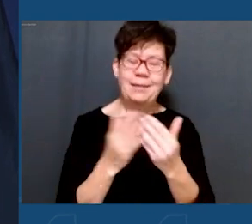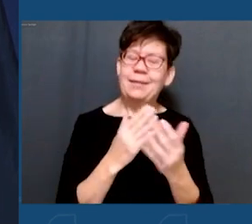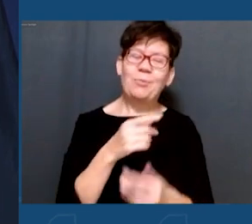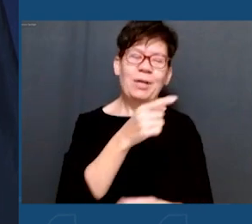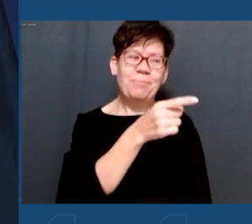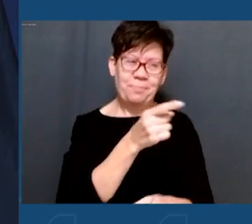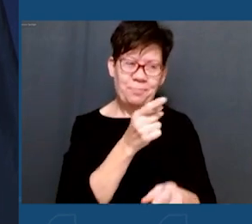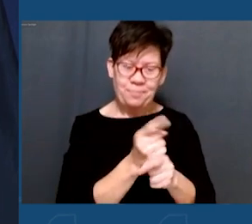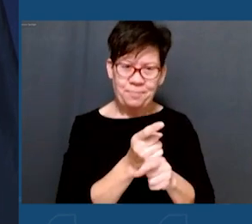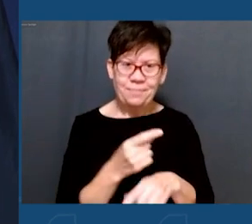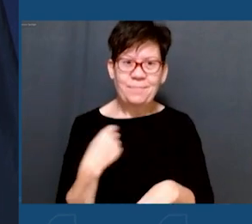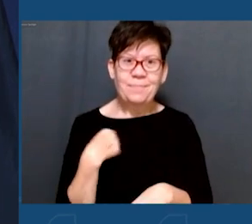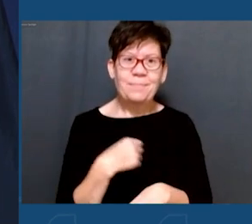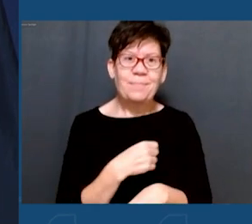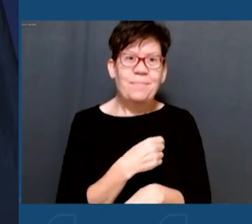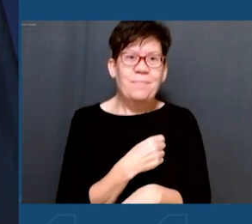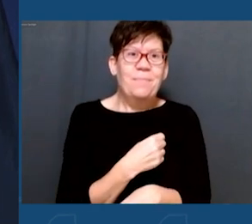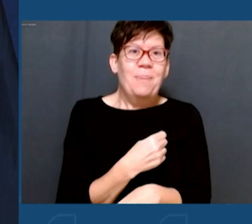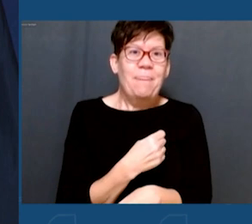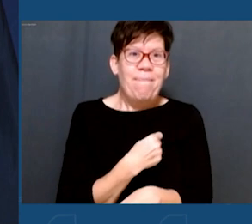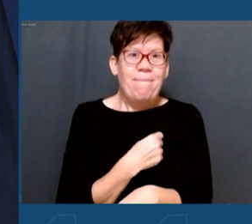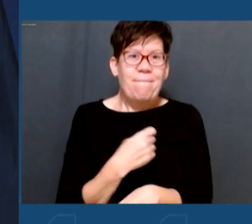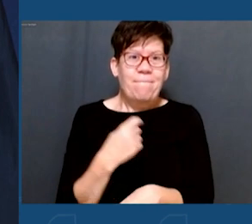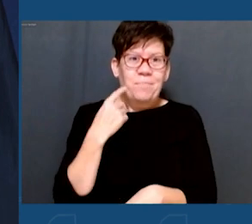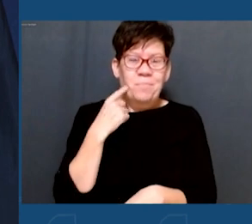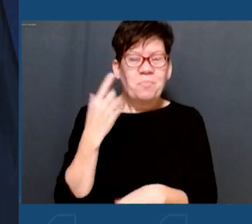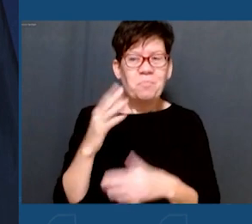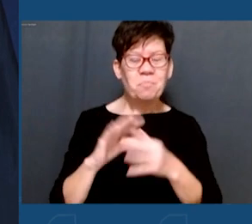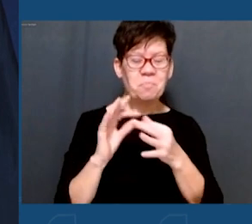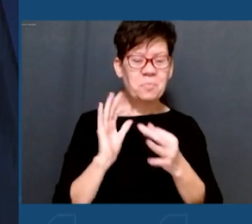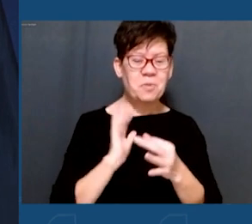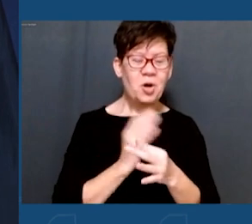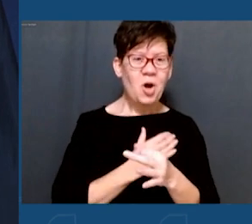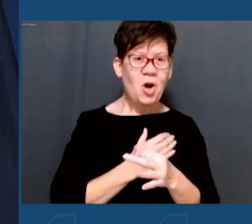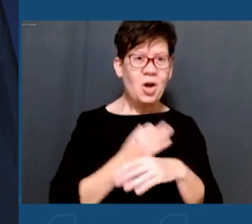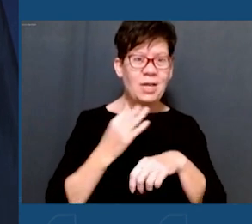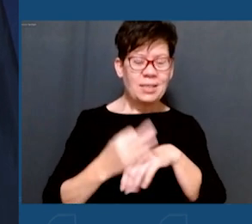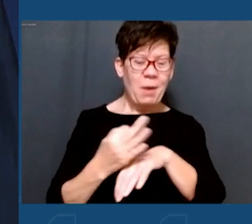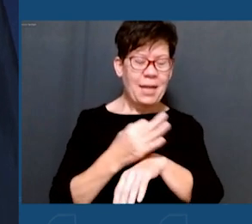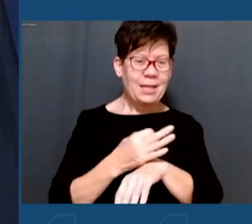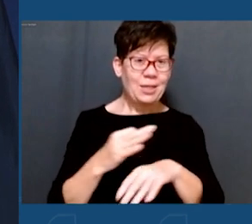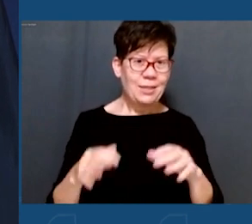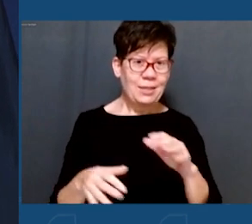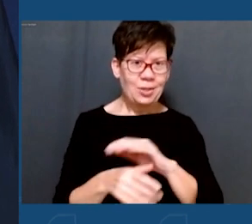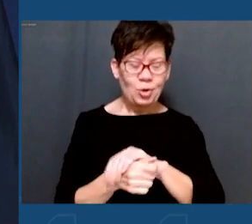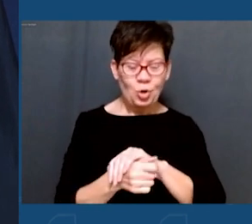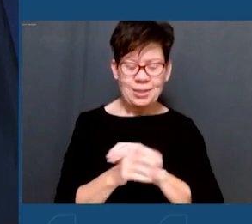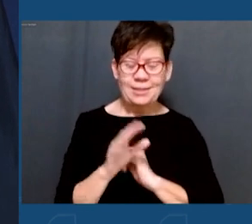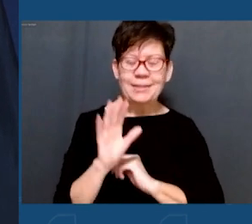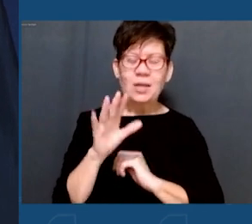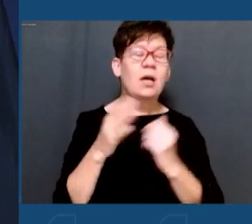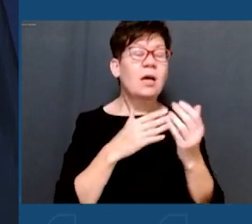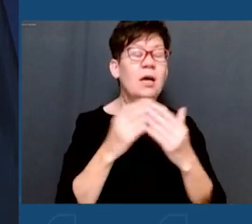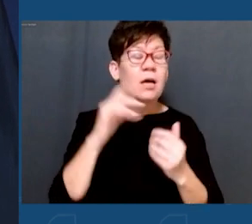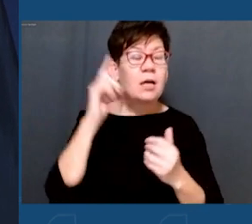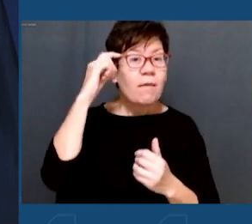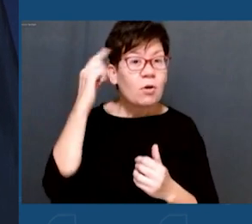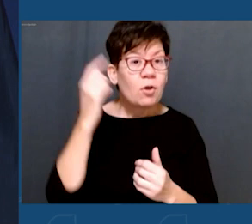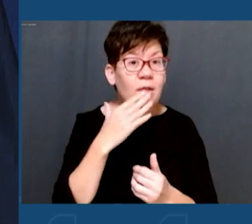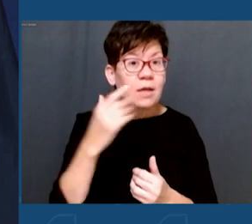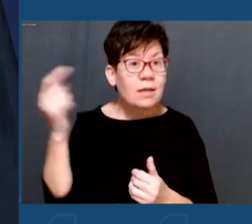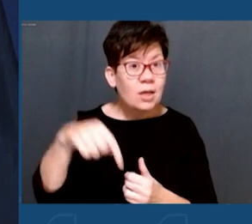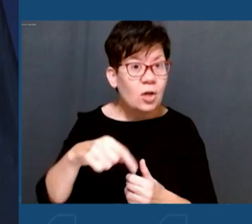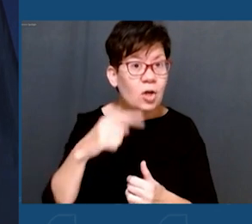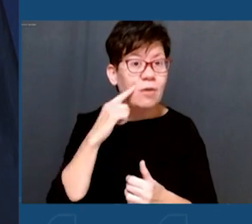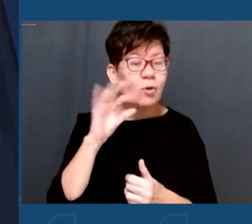with our spotted turtles we'll get to shortly. So Governor, thank you for being here. Thank you for being a fan, for being a supporter, for being an animal lover, and